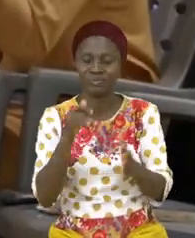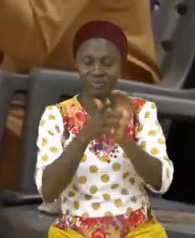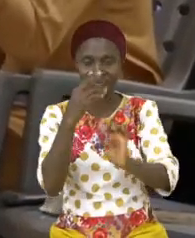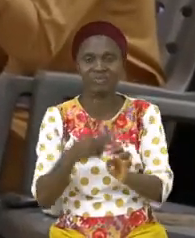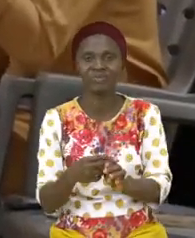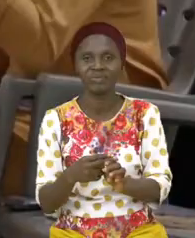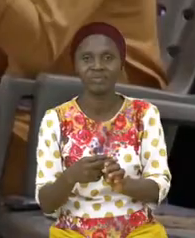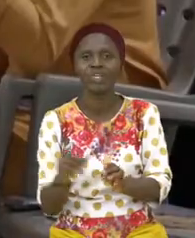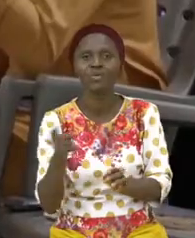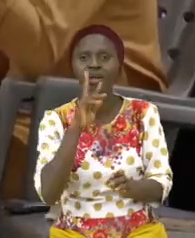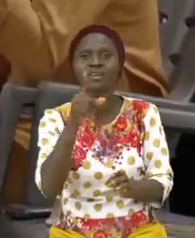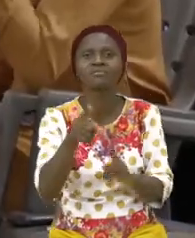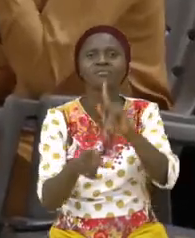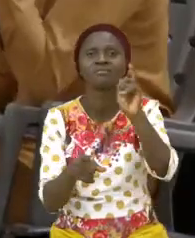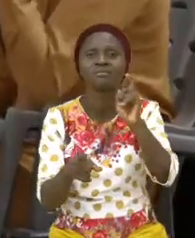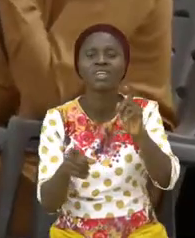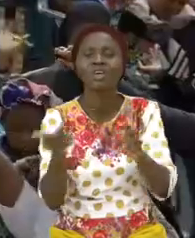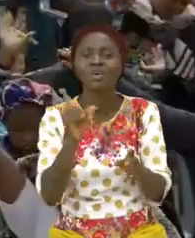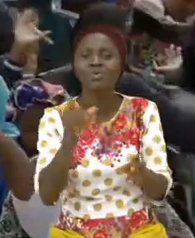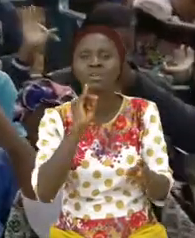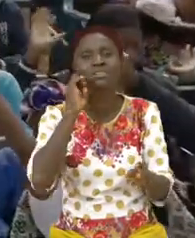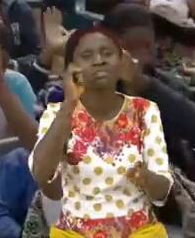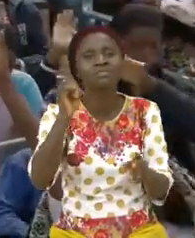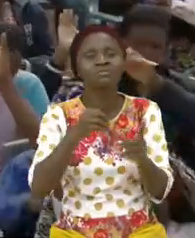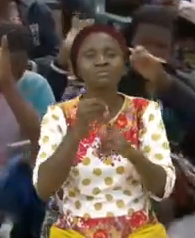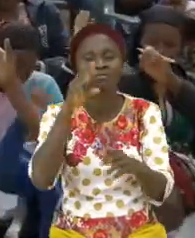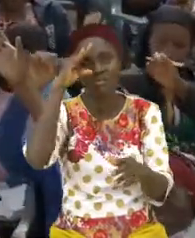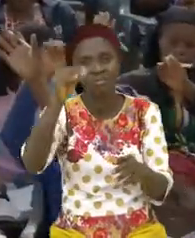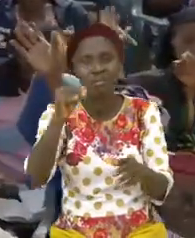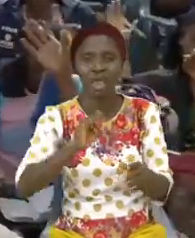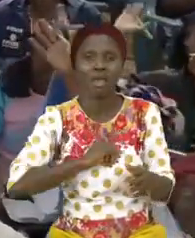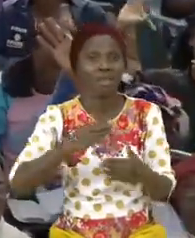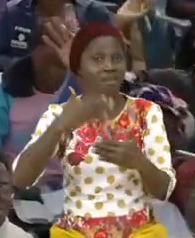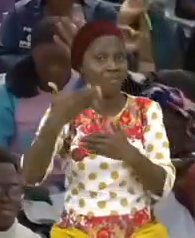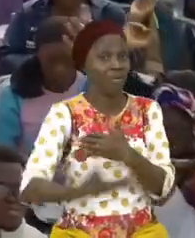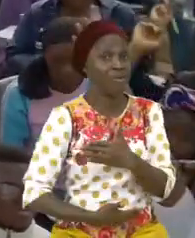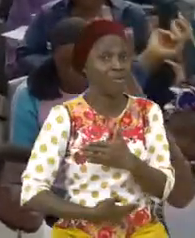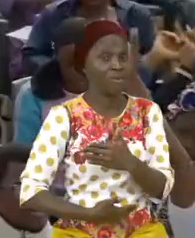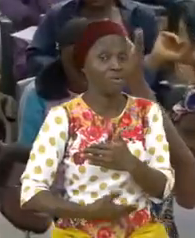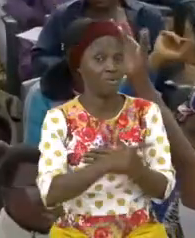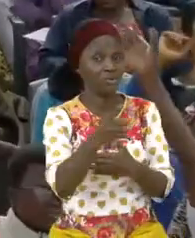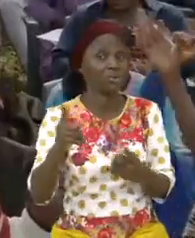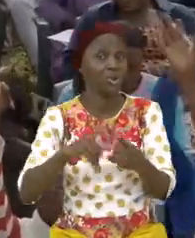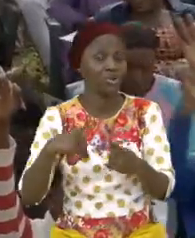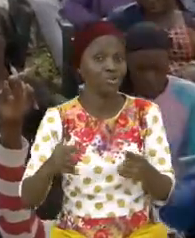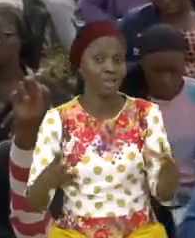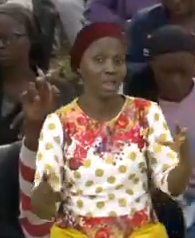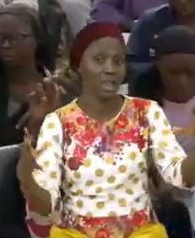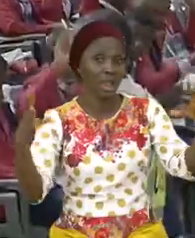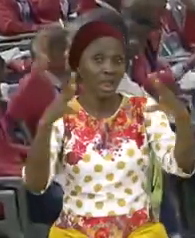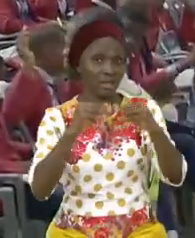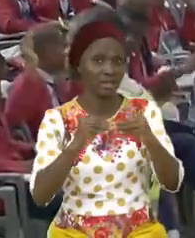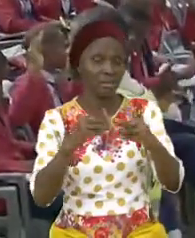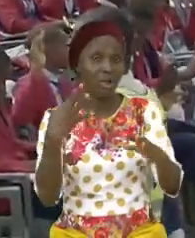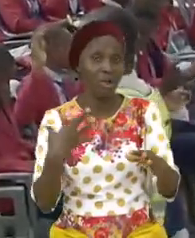Where is he? Where is she? I welcome you to the assembly of